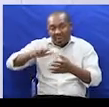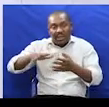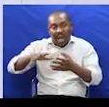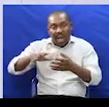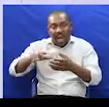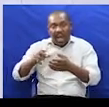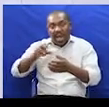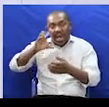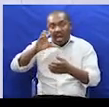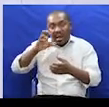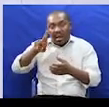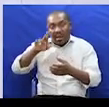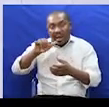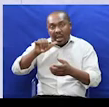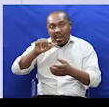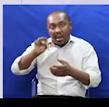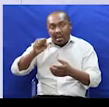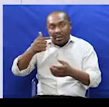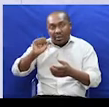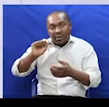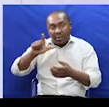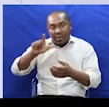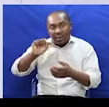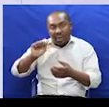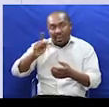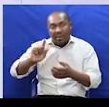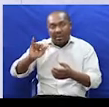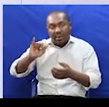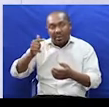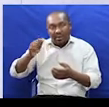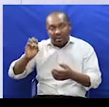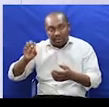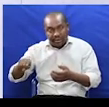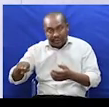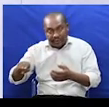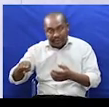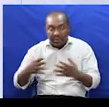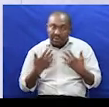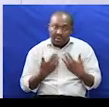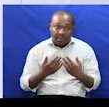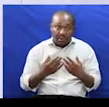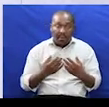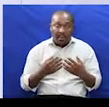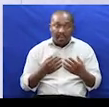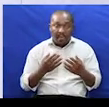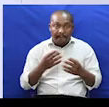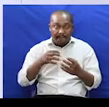crystallization, this will be the basic formula to start with. So consider two solutions.